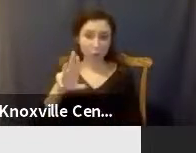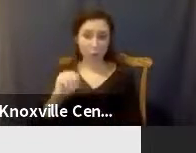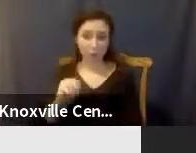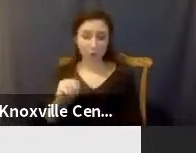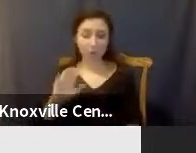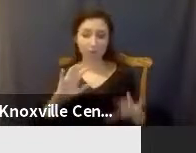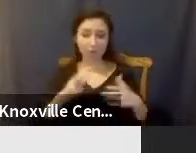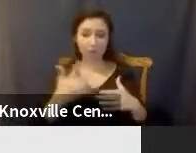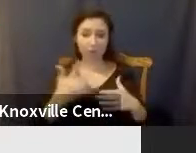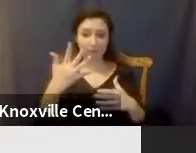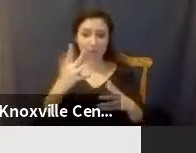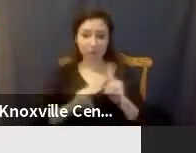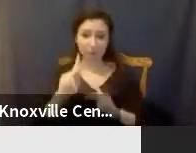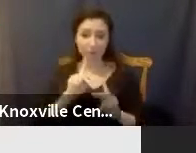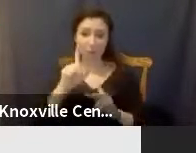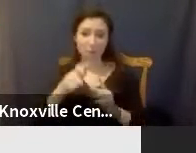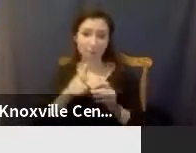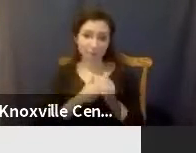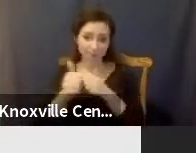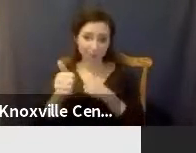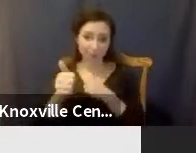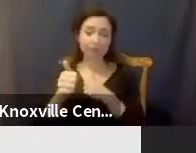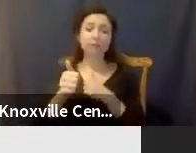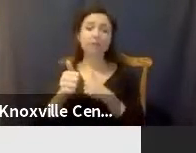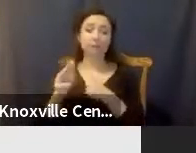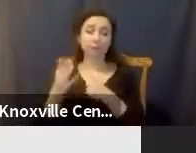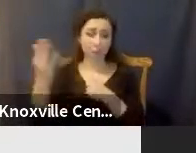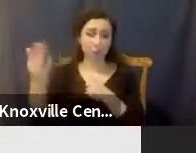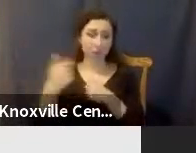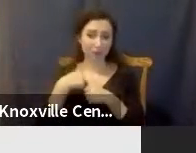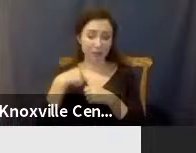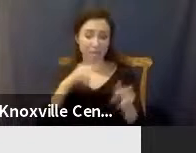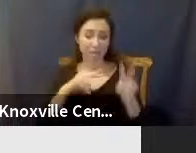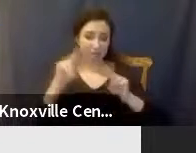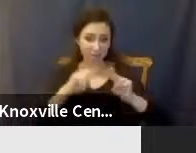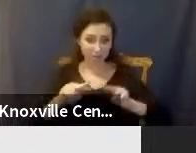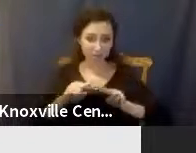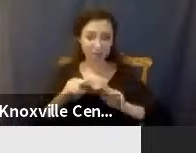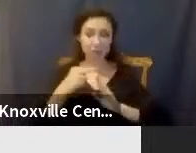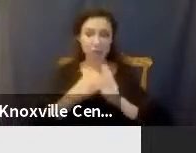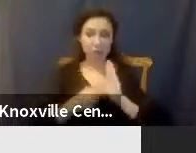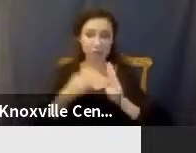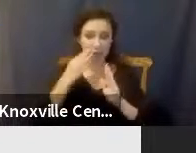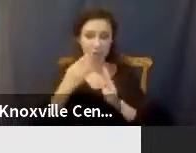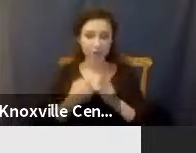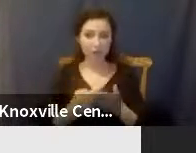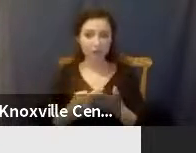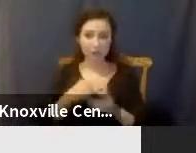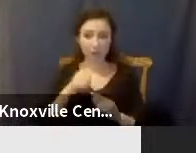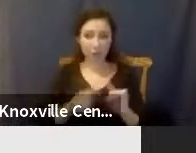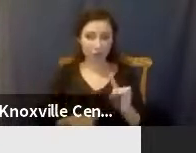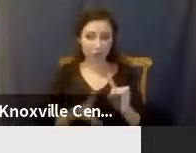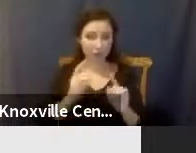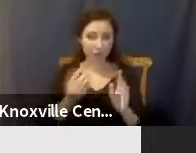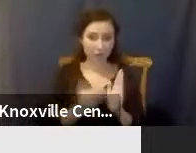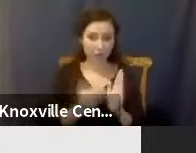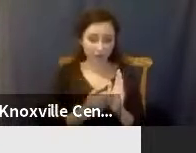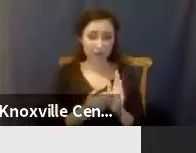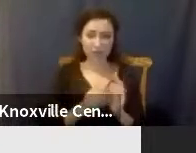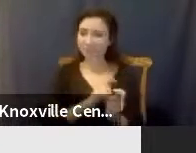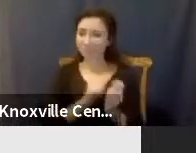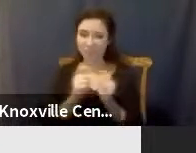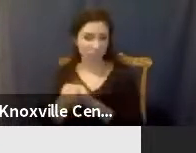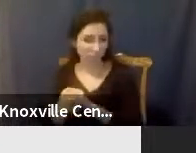to pass a motion. Is that, I was looking back through, I know we discussed that, I couldn't find it again, but does that